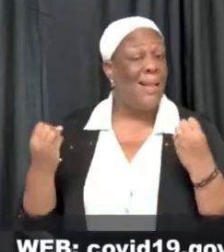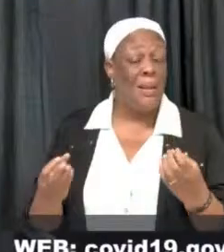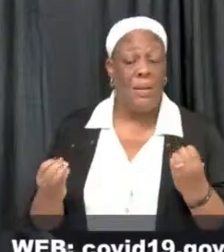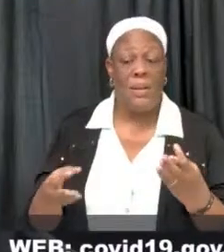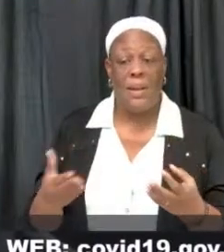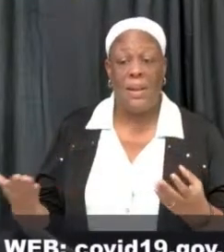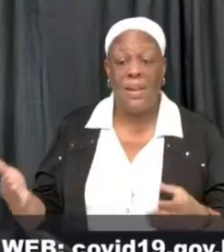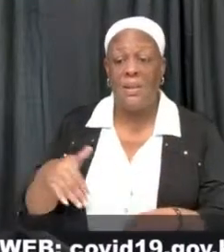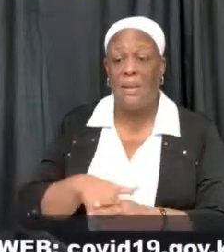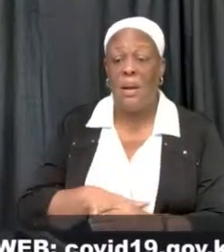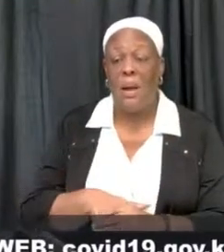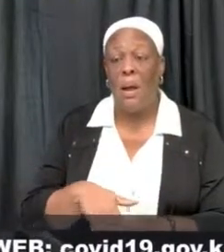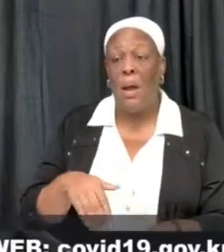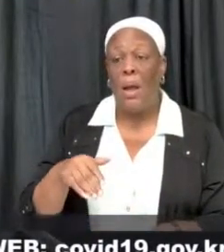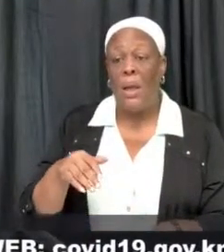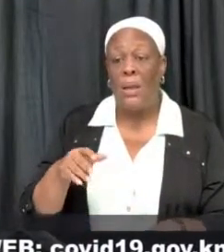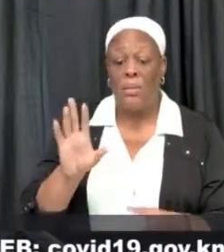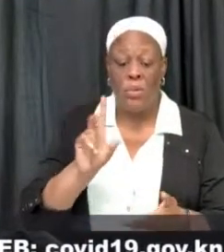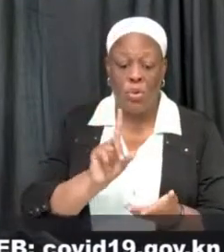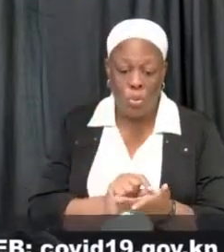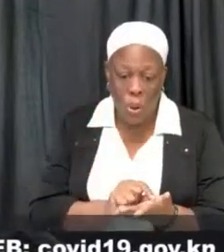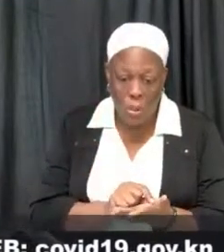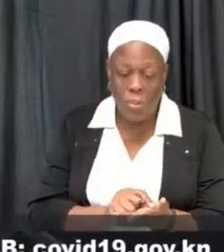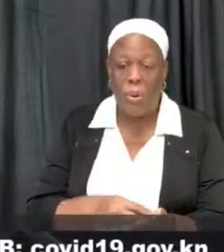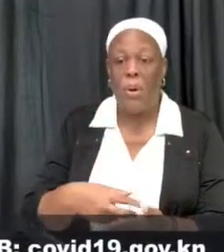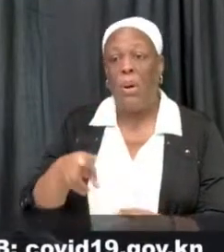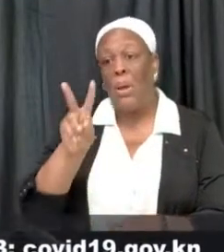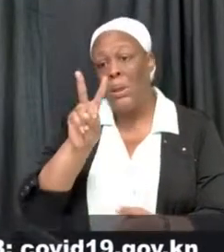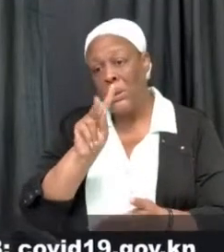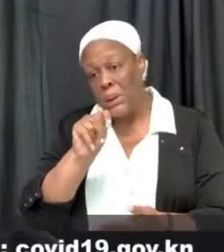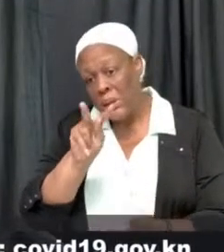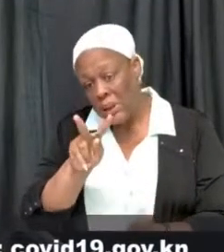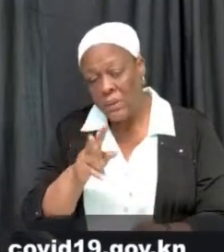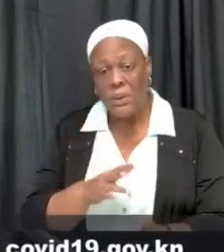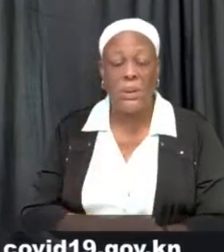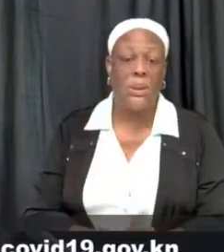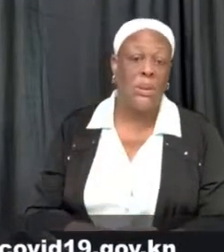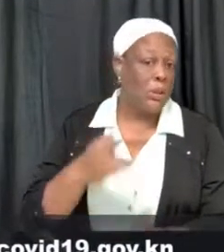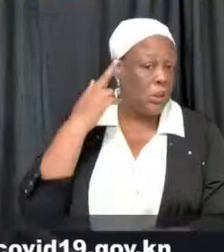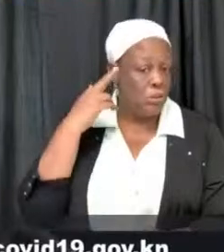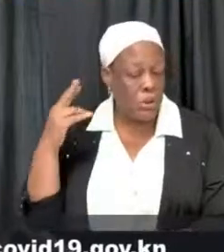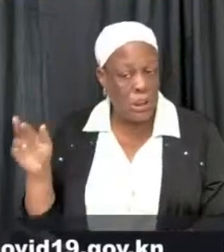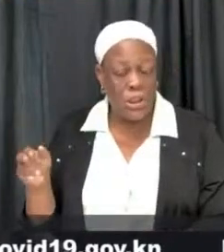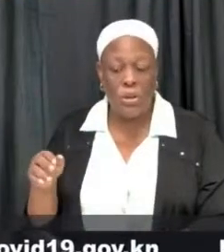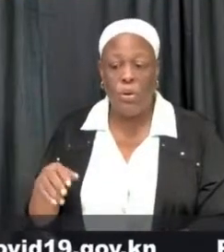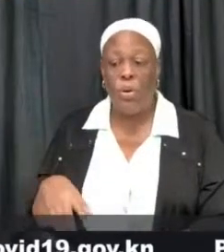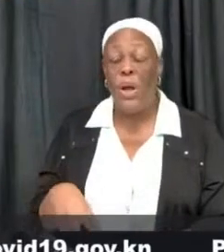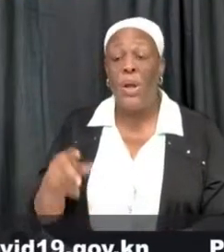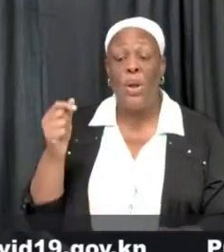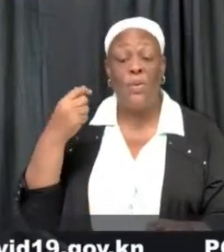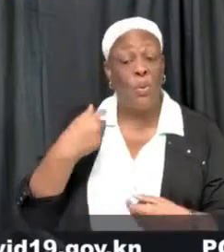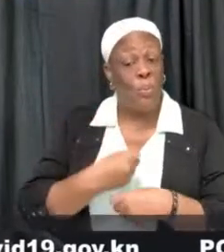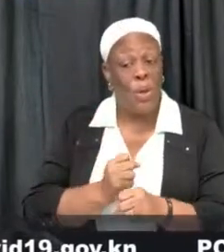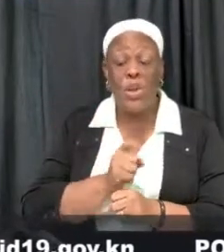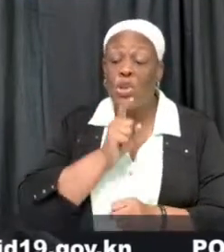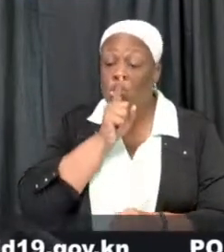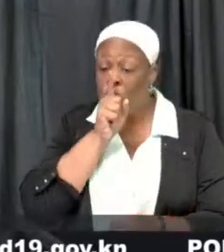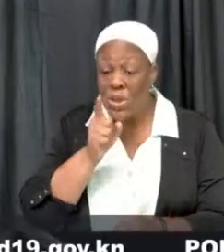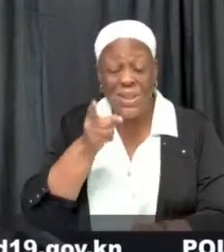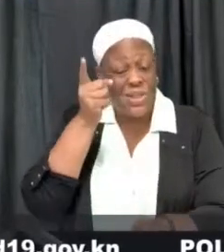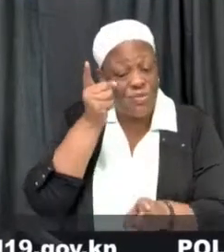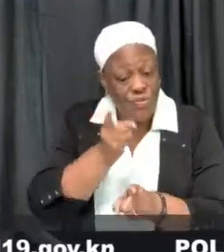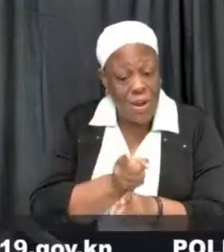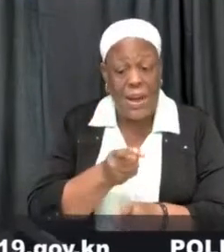meant to mislead, to misinform, and so on. But before media houses can